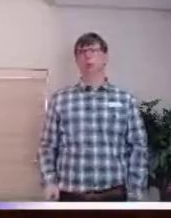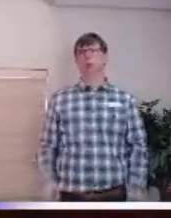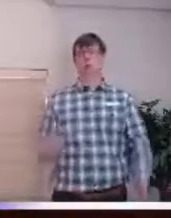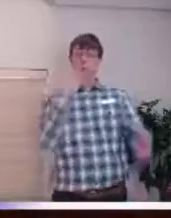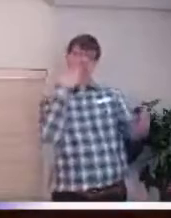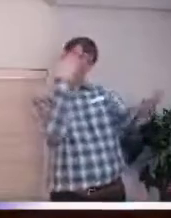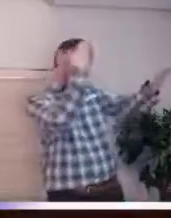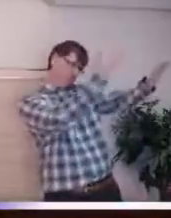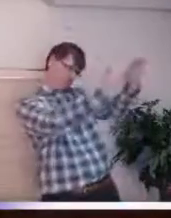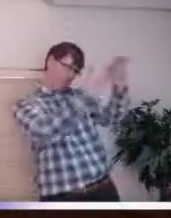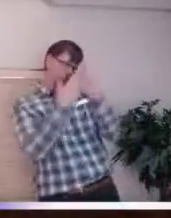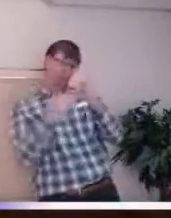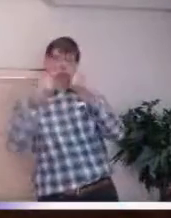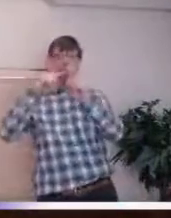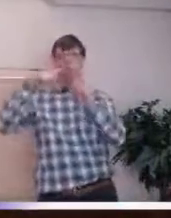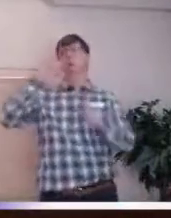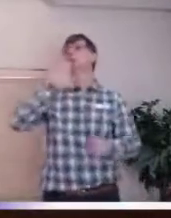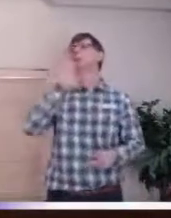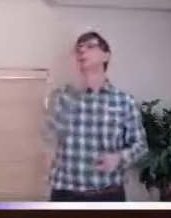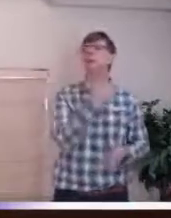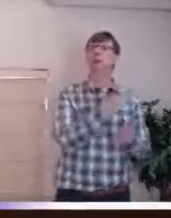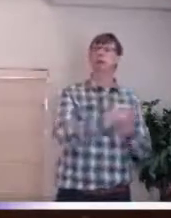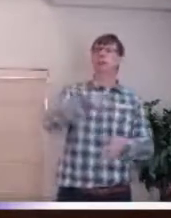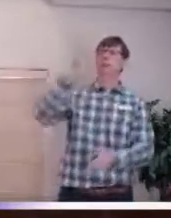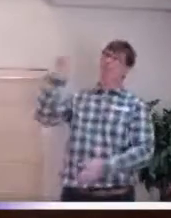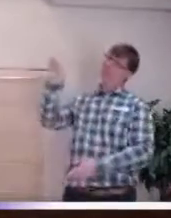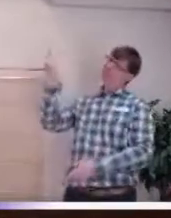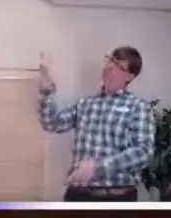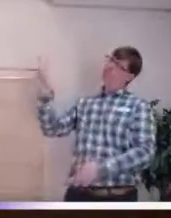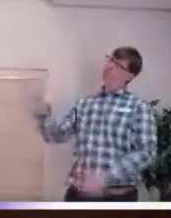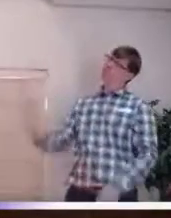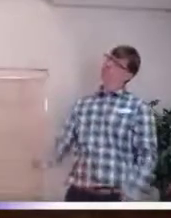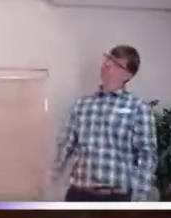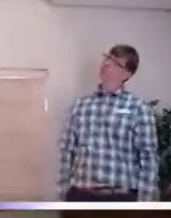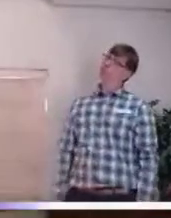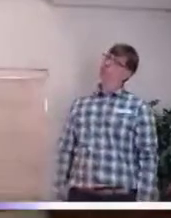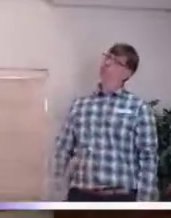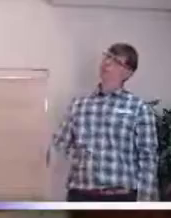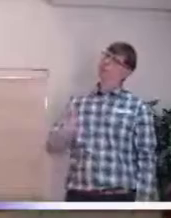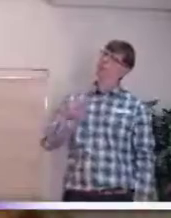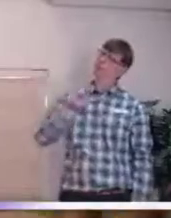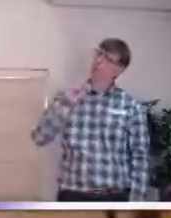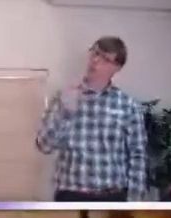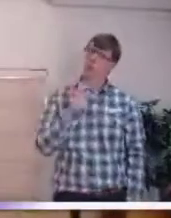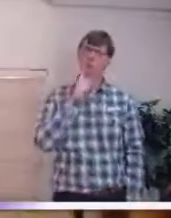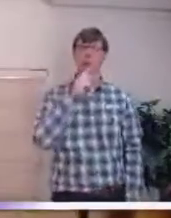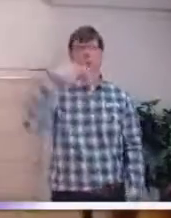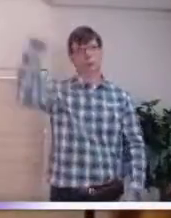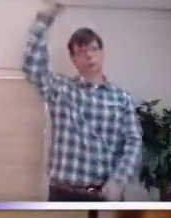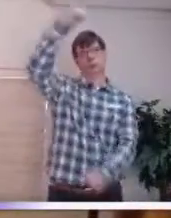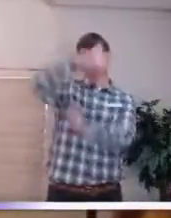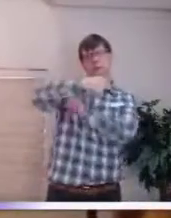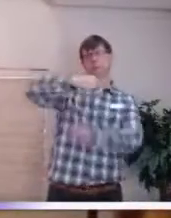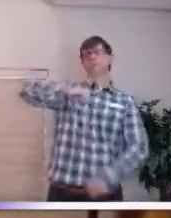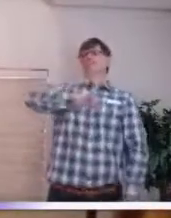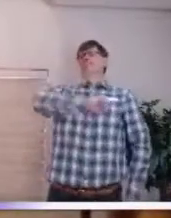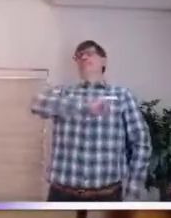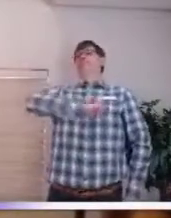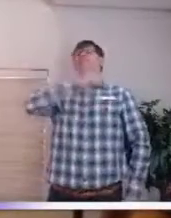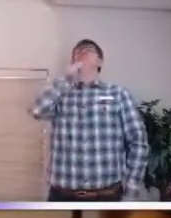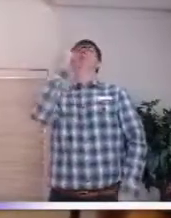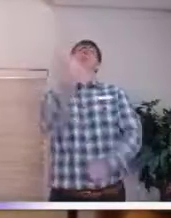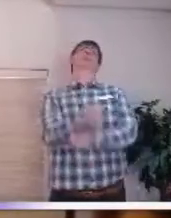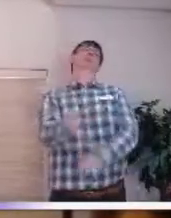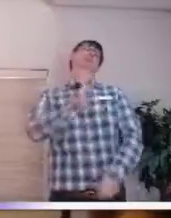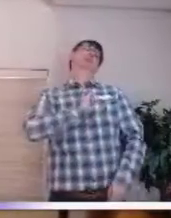pretend to be somebody else? Or do you stand proud and say, this is who I